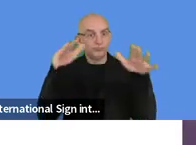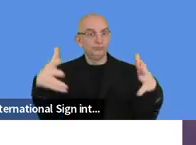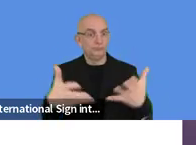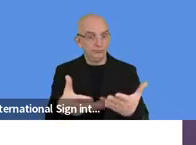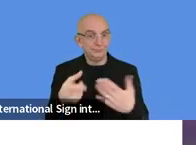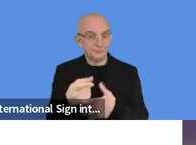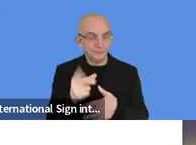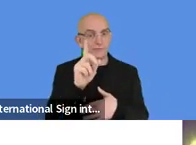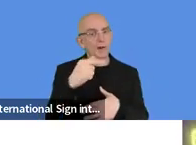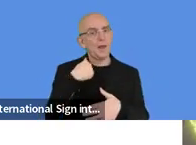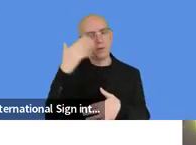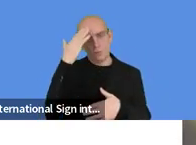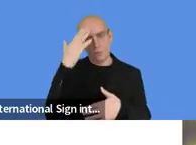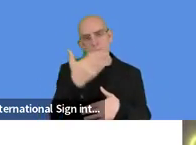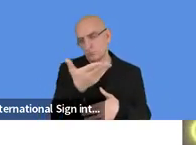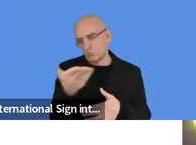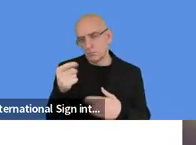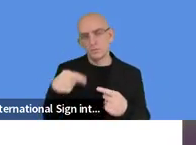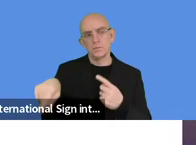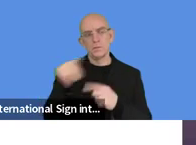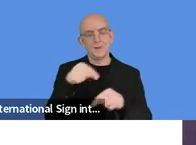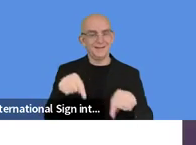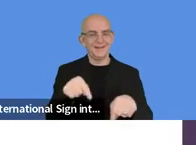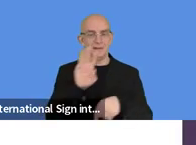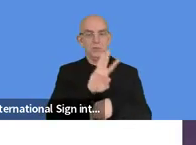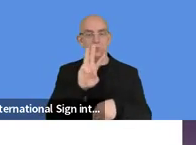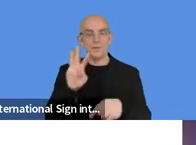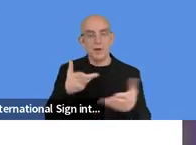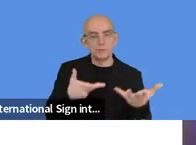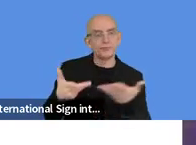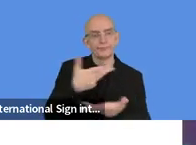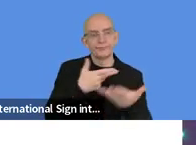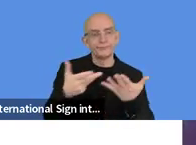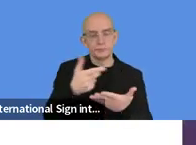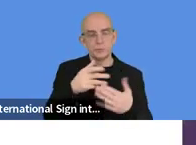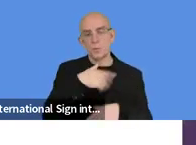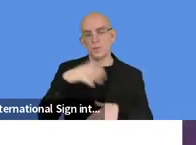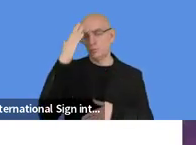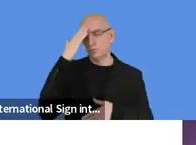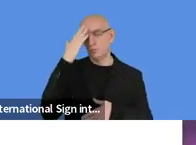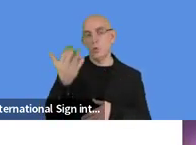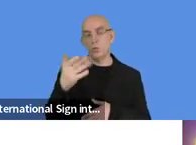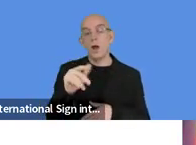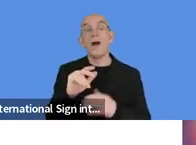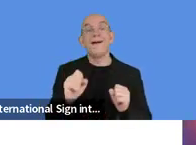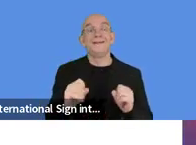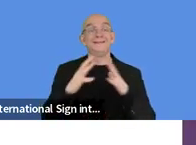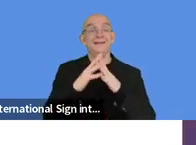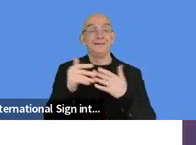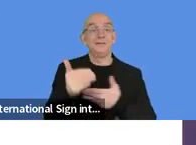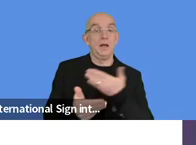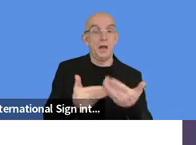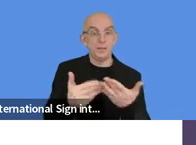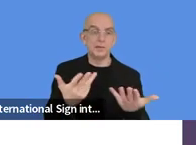of 90%. And that can be really, really depressing fact if you're trying to run a company or if you're trying to create a new